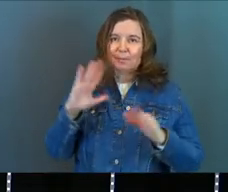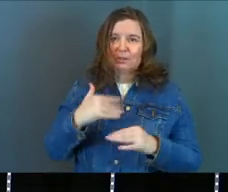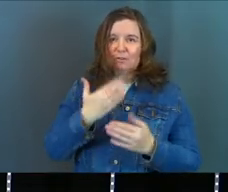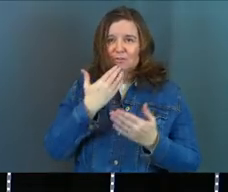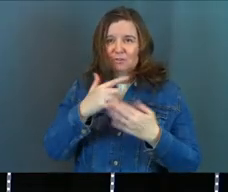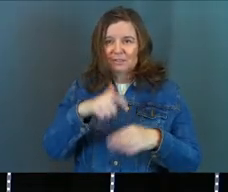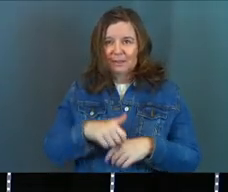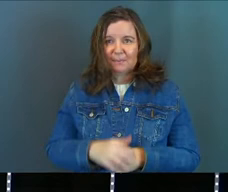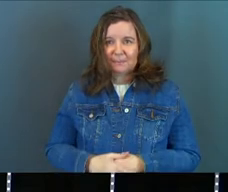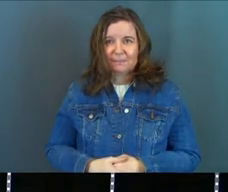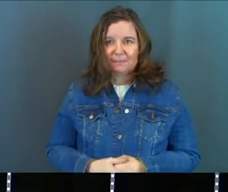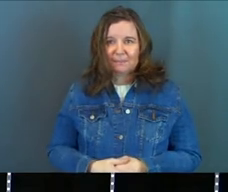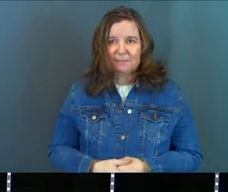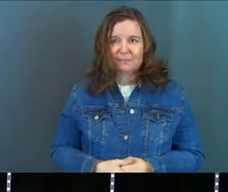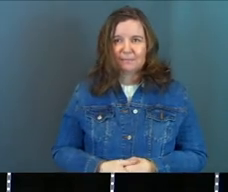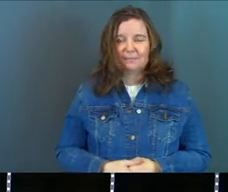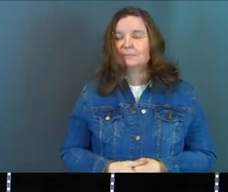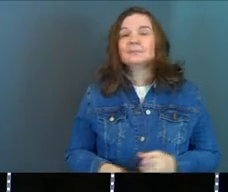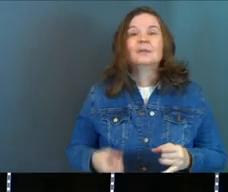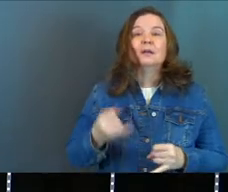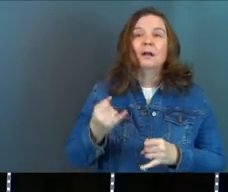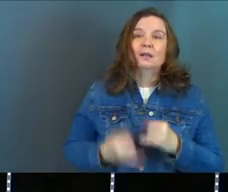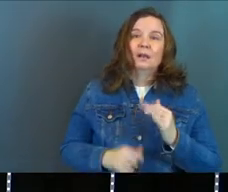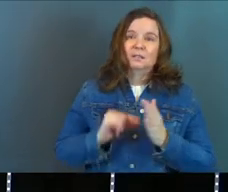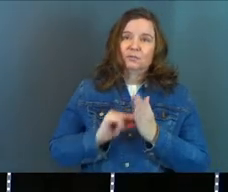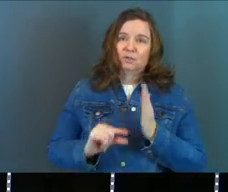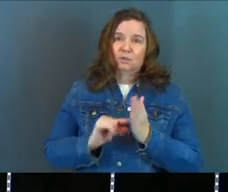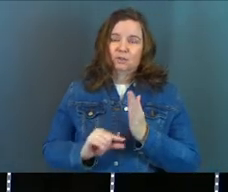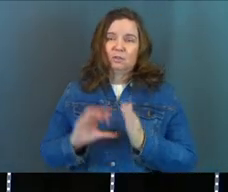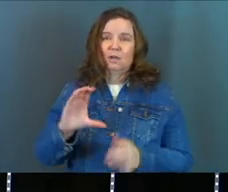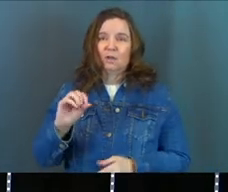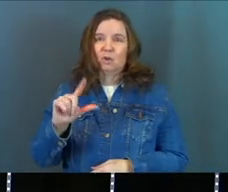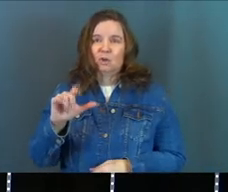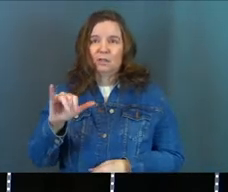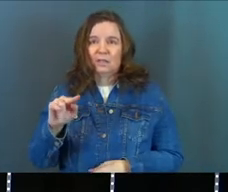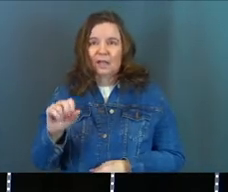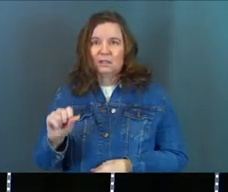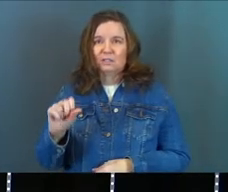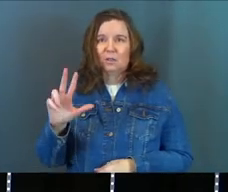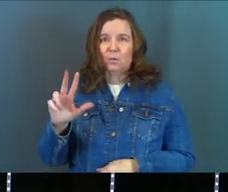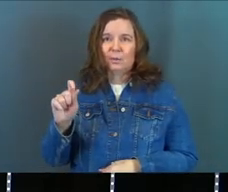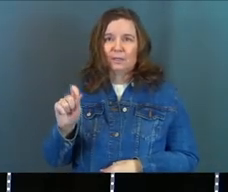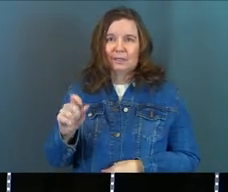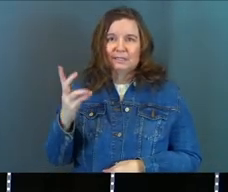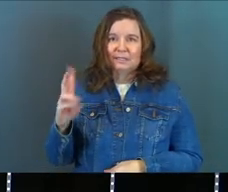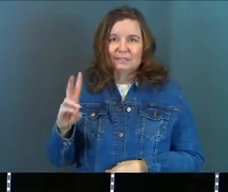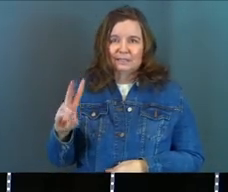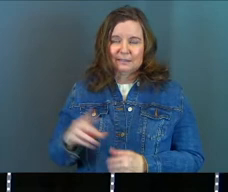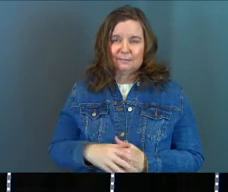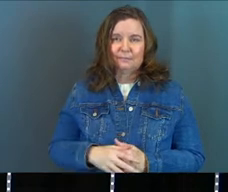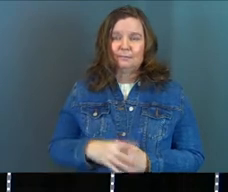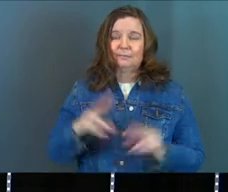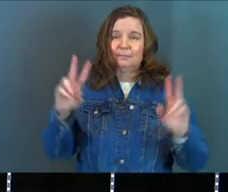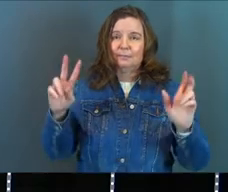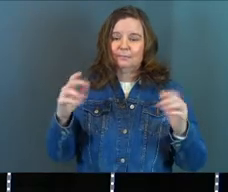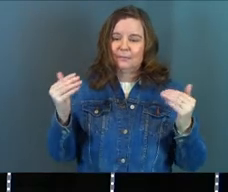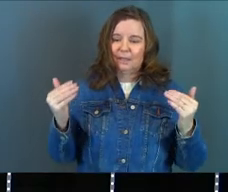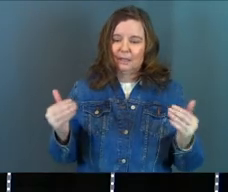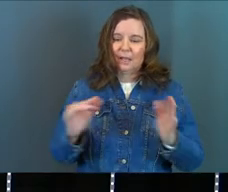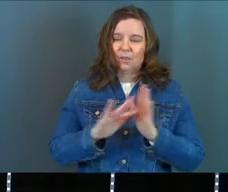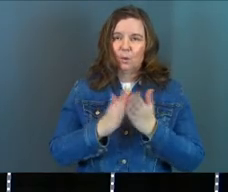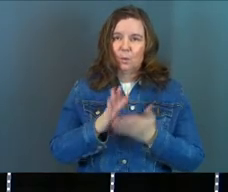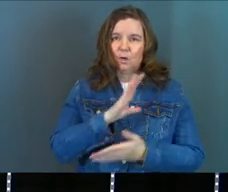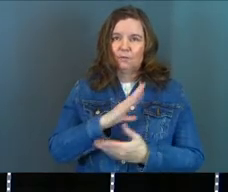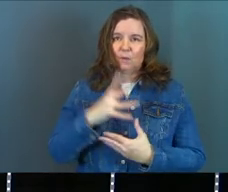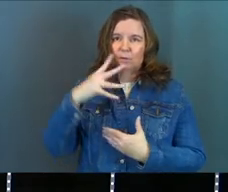good time. Last verse, Colossians 3:16. It says, let the word